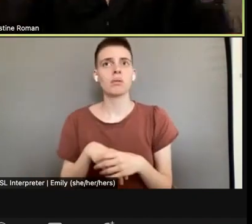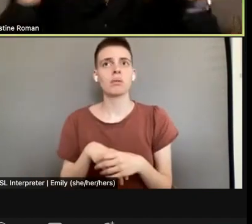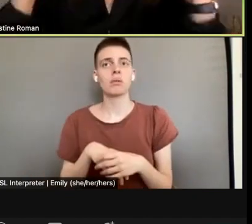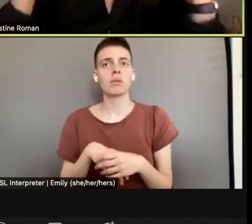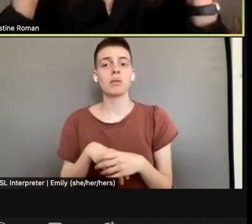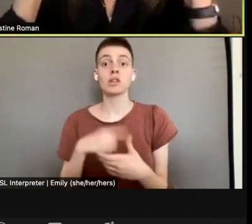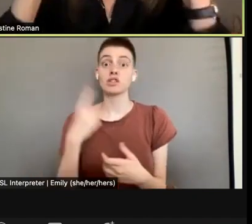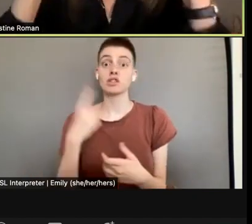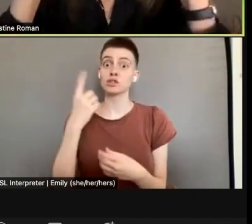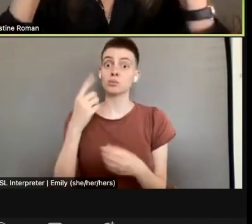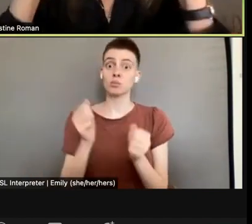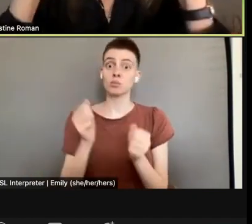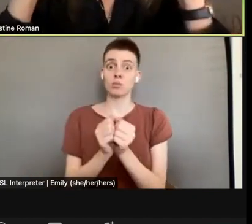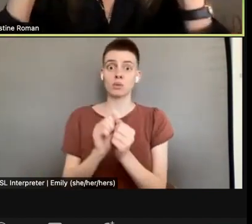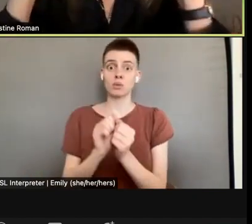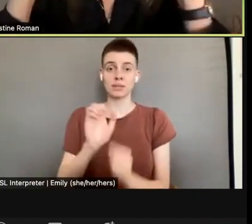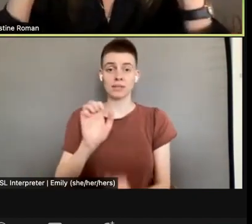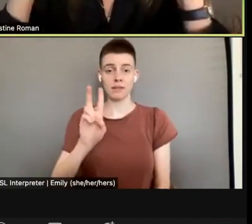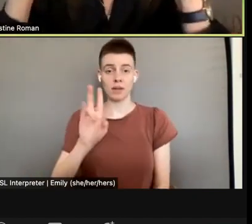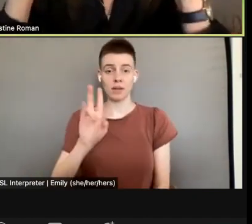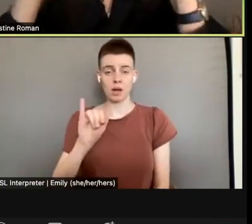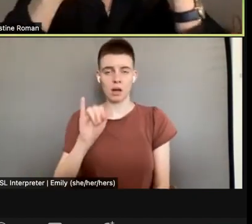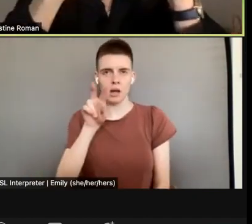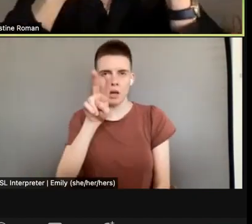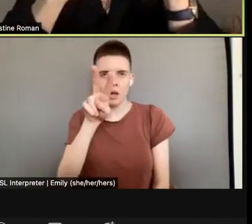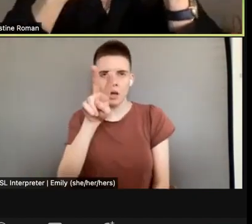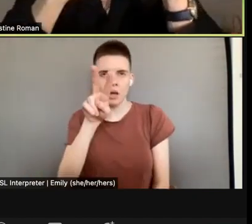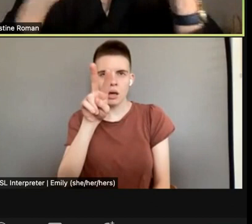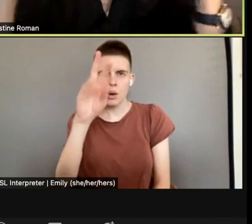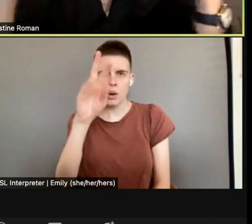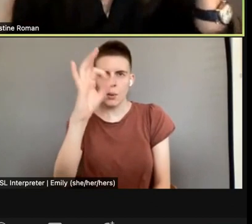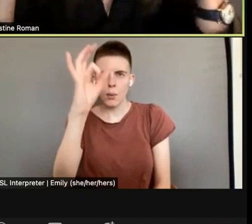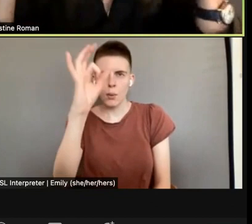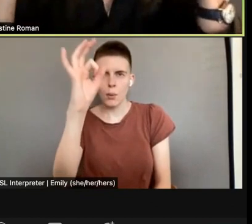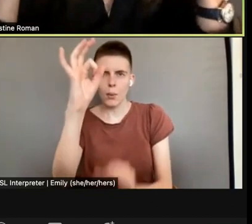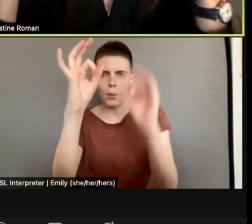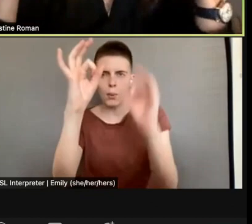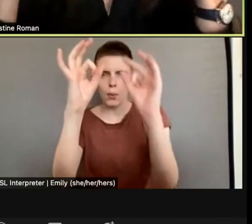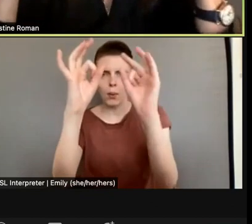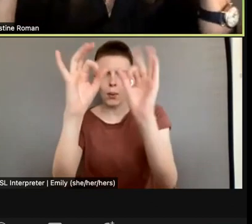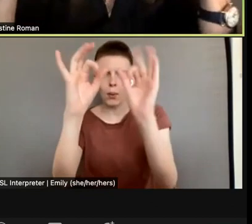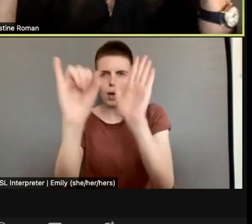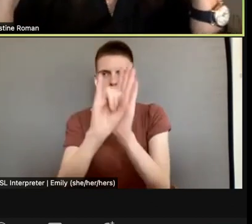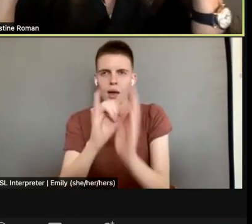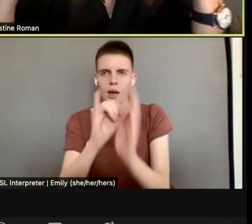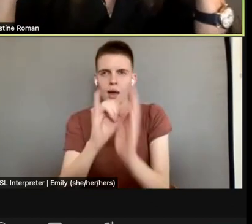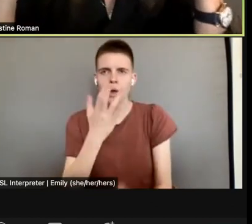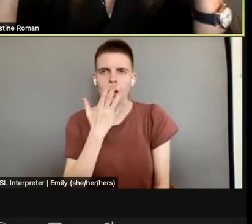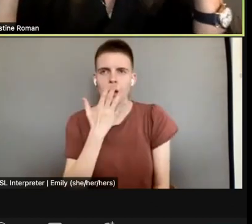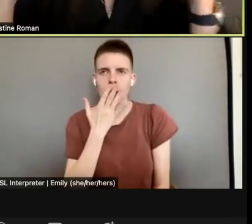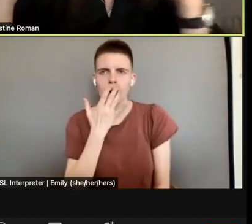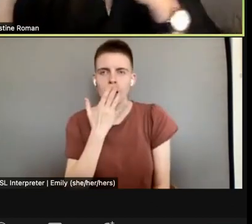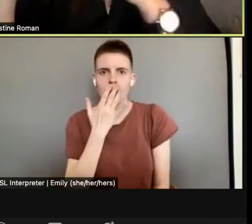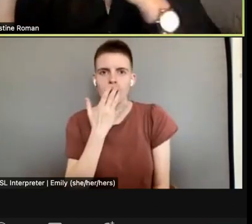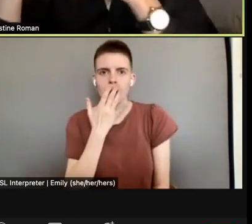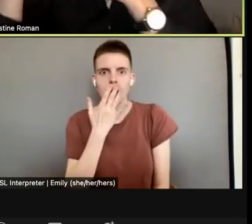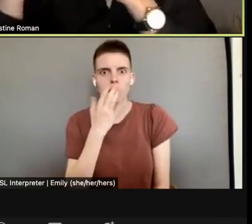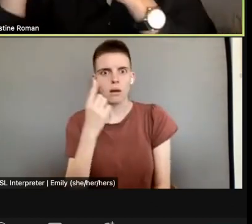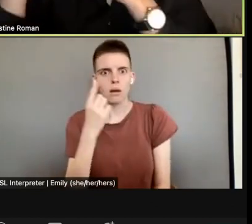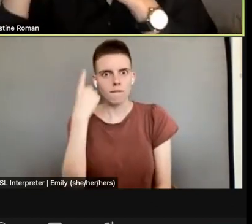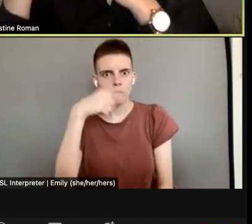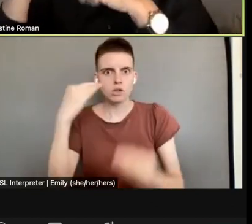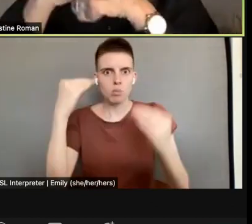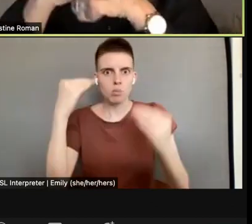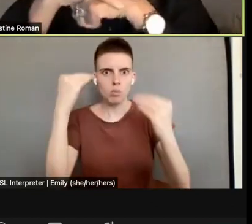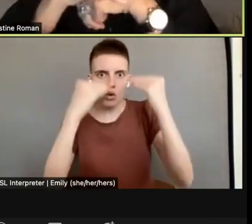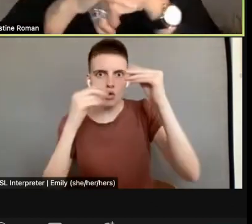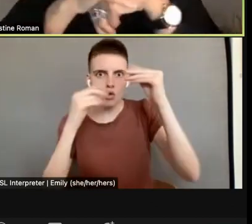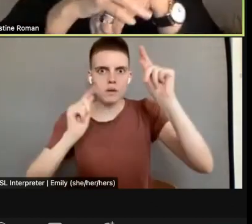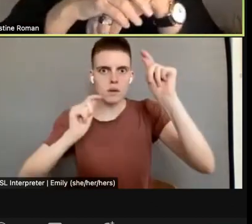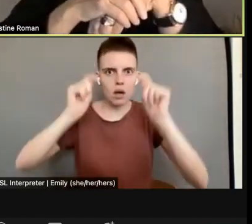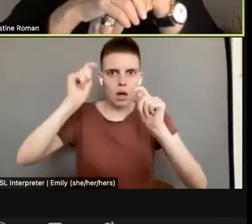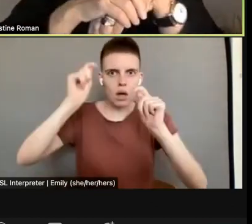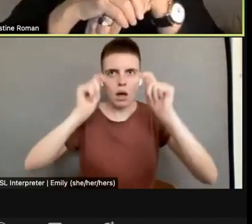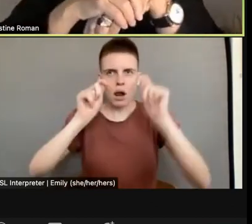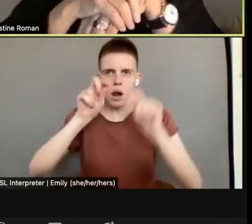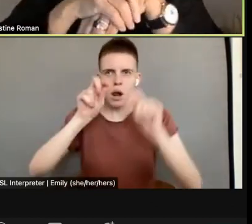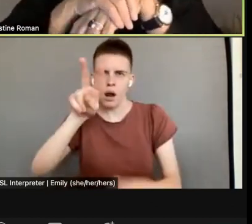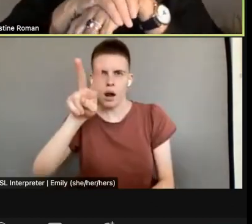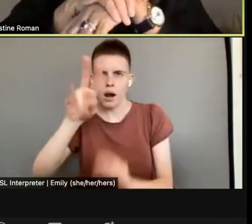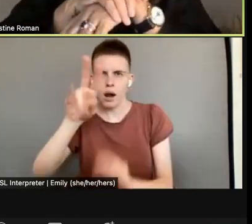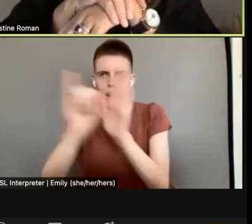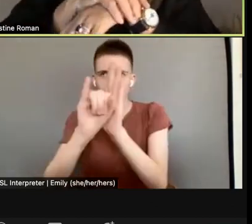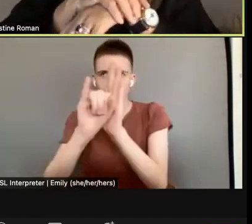CVI to be able to isolate that in real time in a moving face very